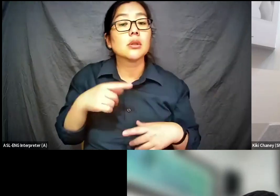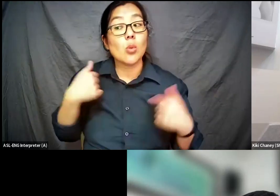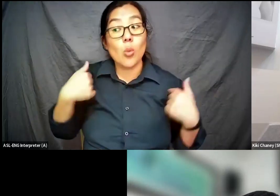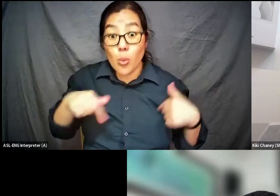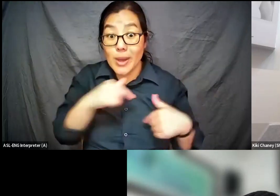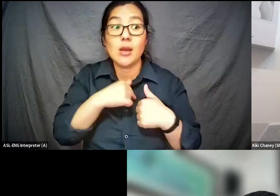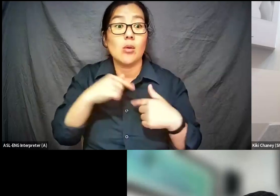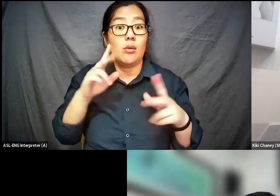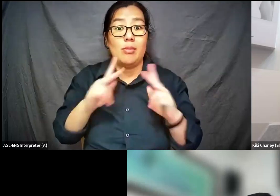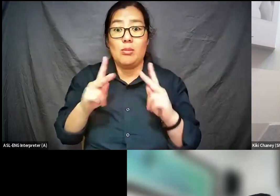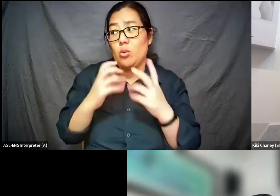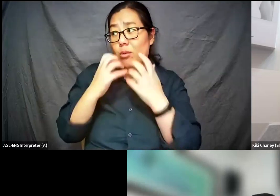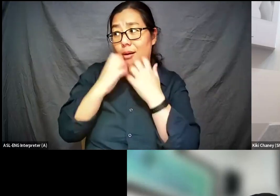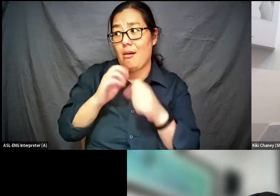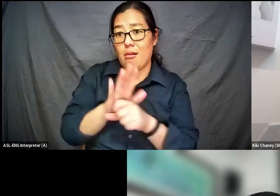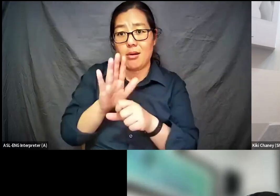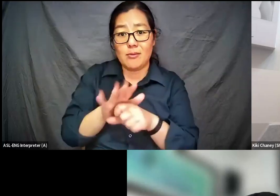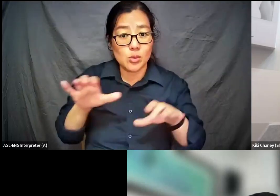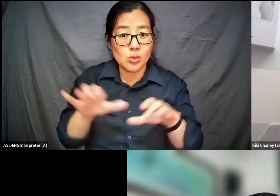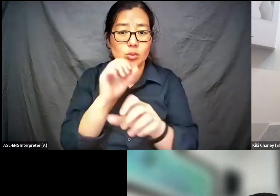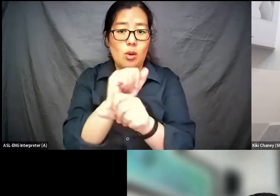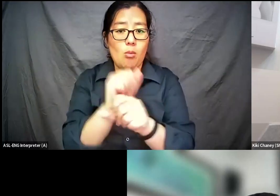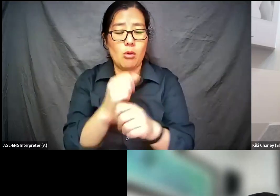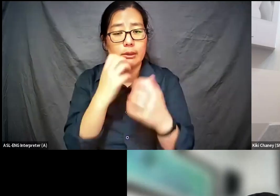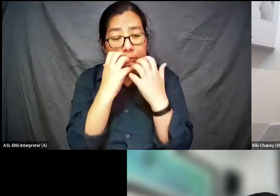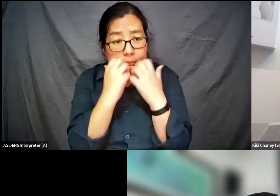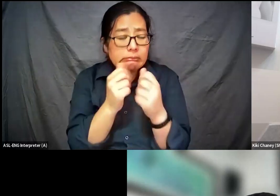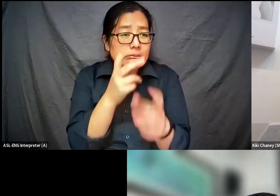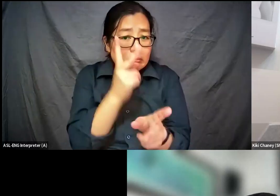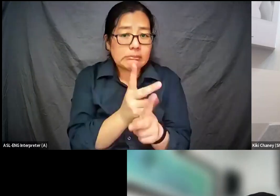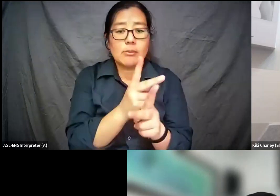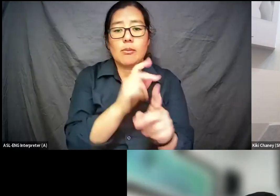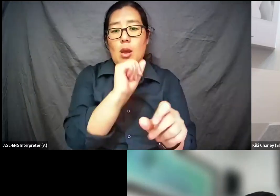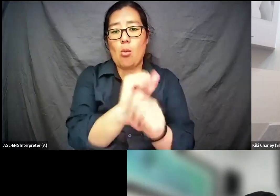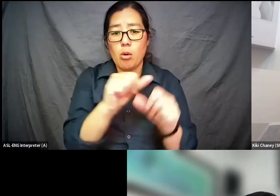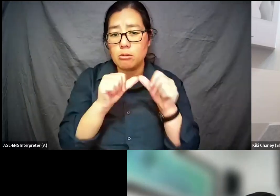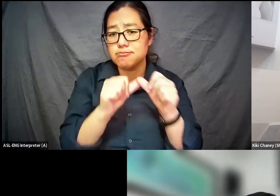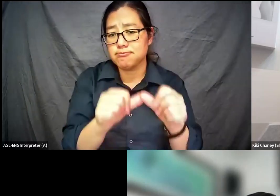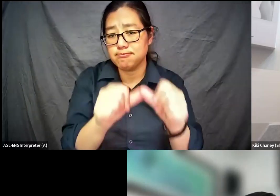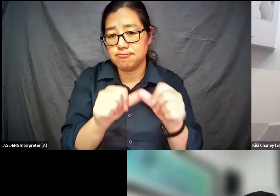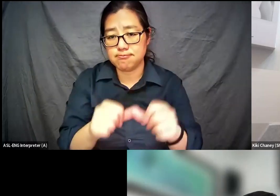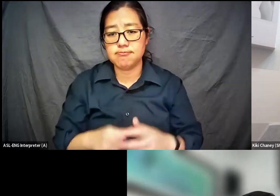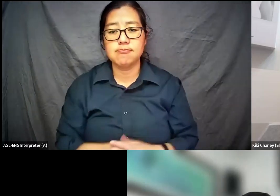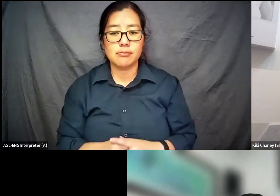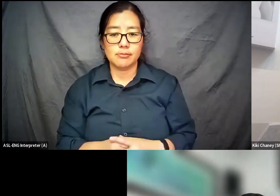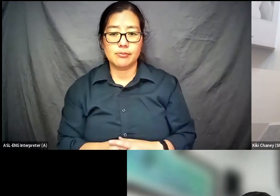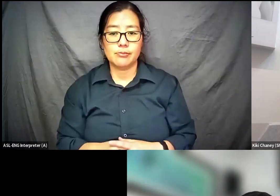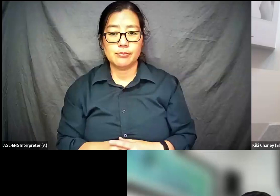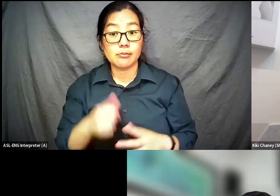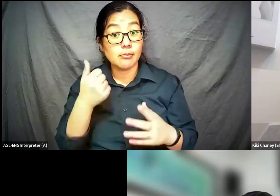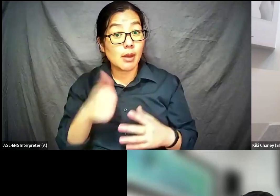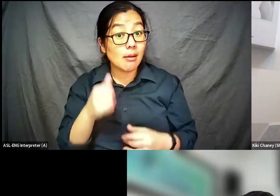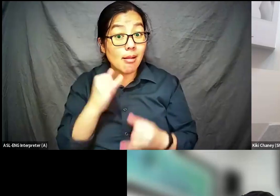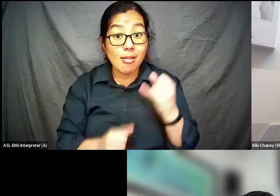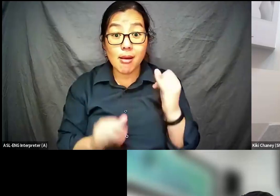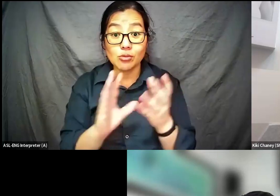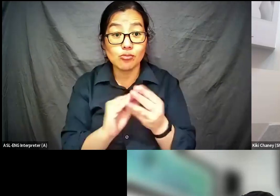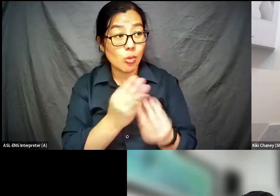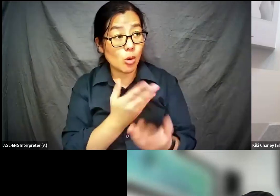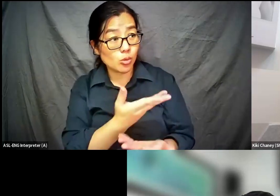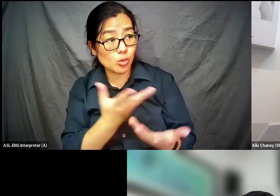they would have liked, that they'd like to be removed, they're not comfortable with it, might be a safety issue, or they just didn't want to divulge